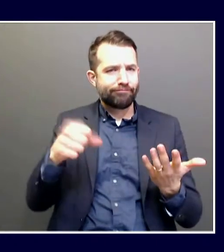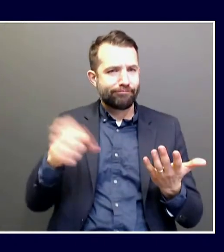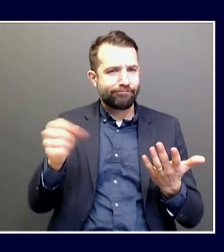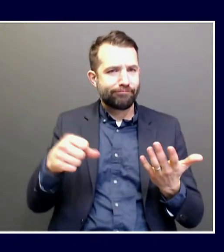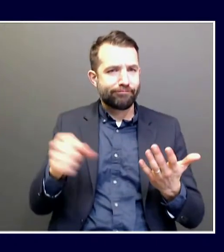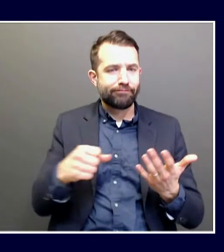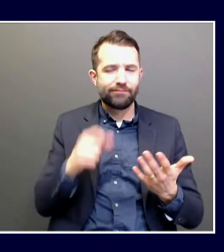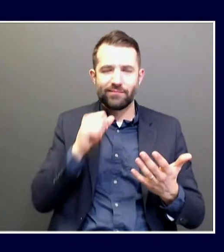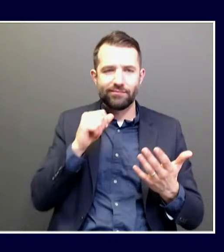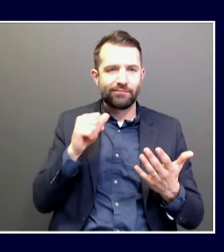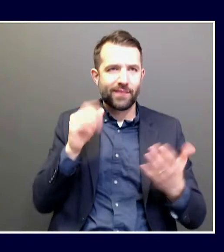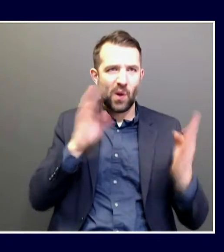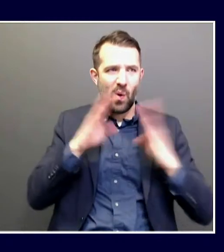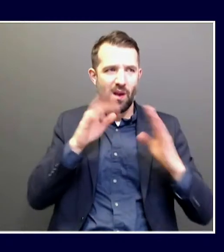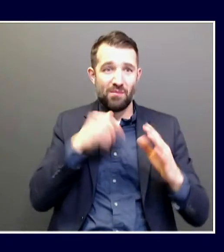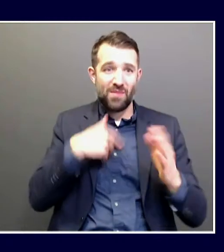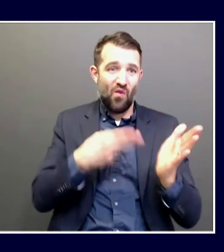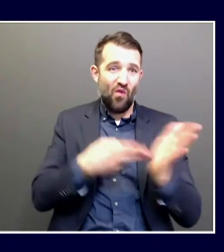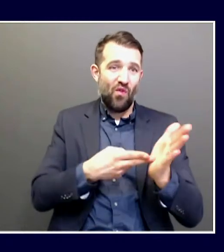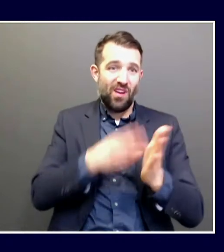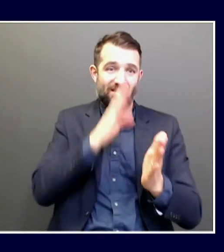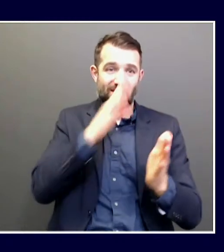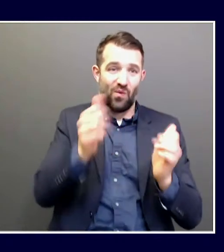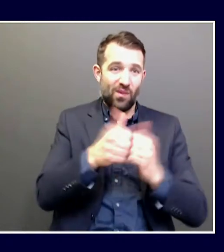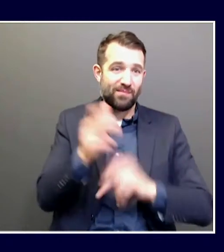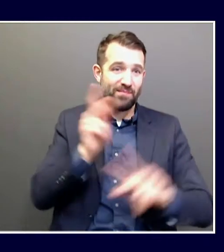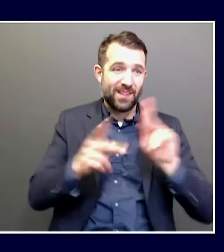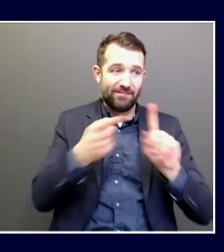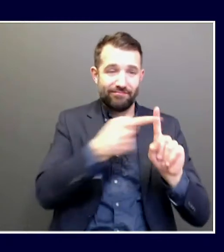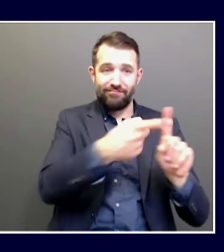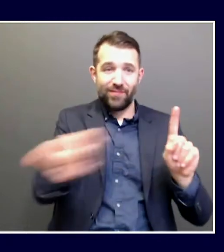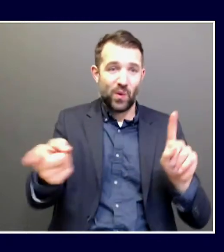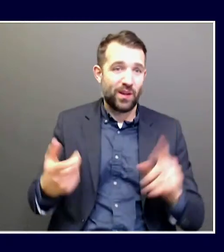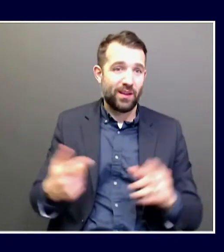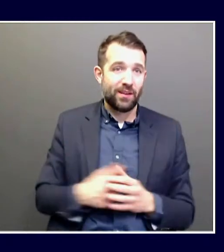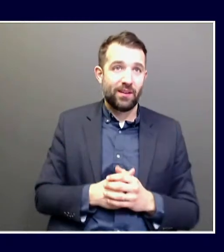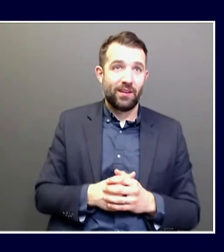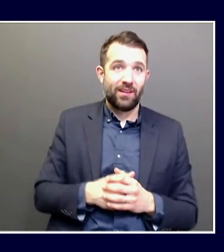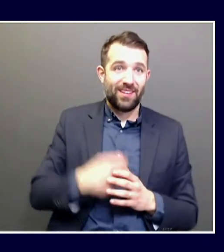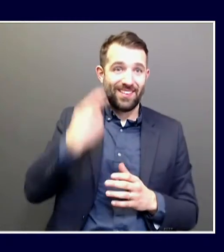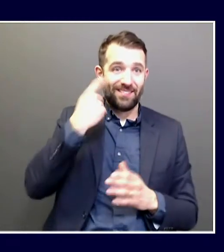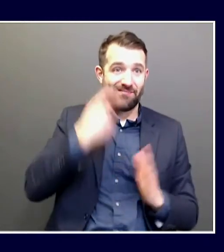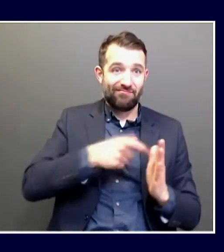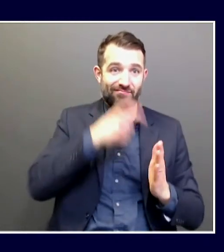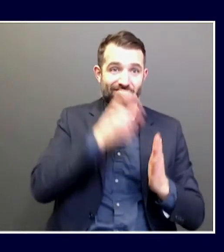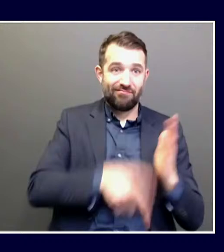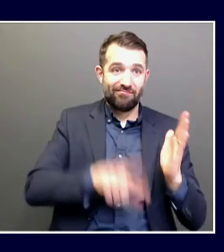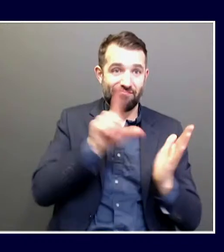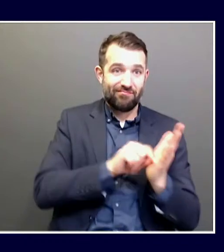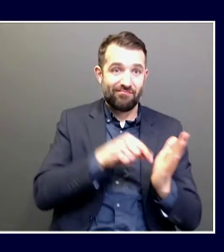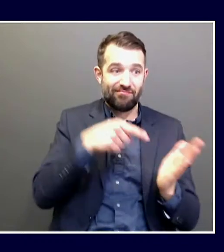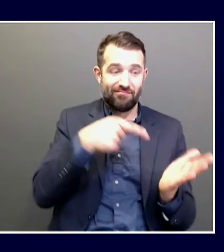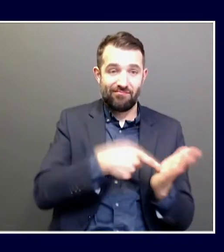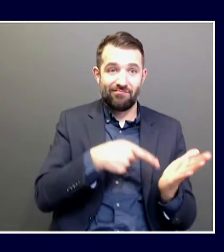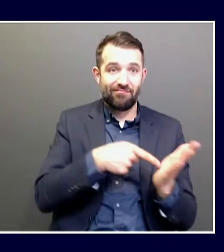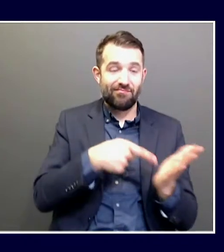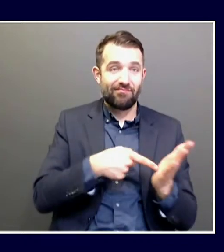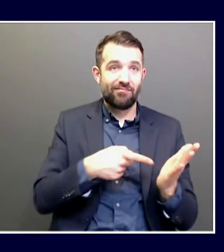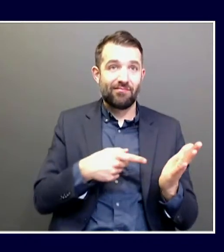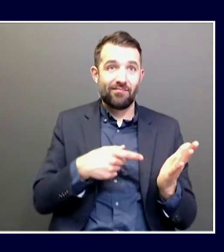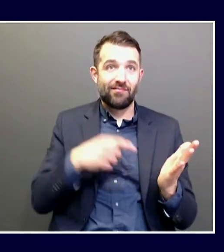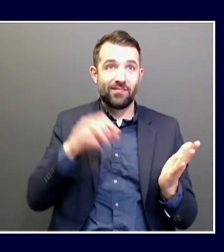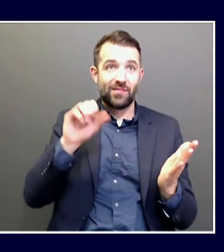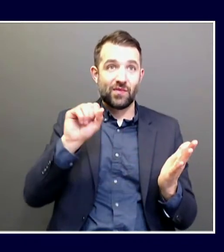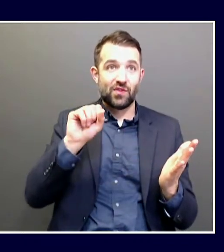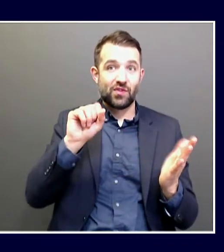people. Thankfully, the data out of some recently published or pre-printed surveys and studies from Case